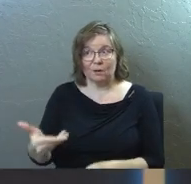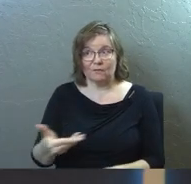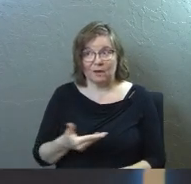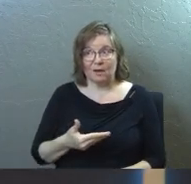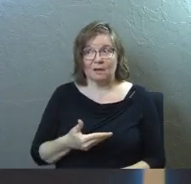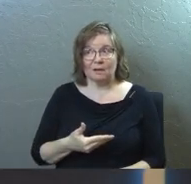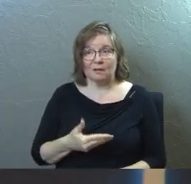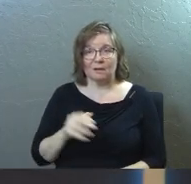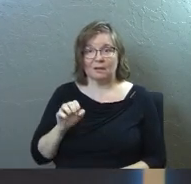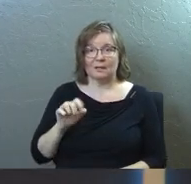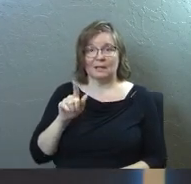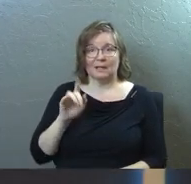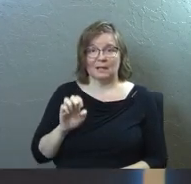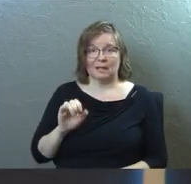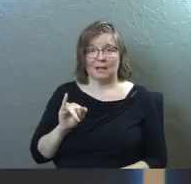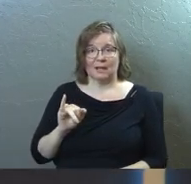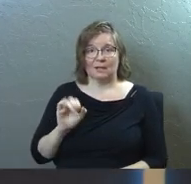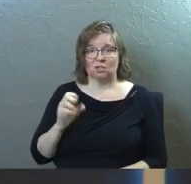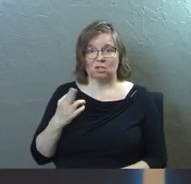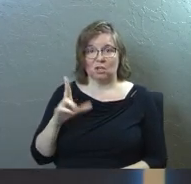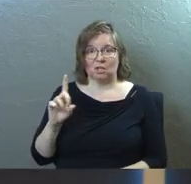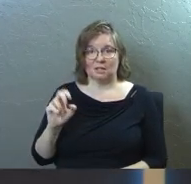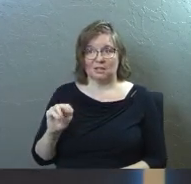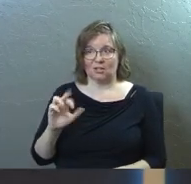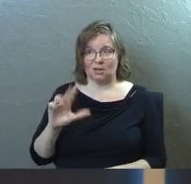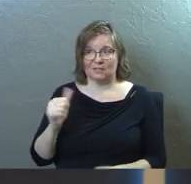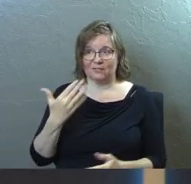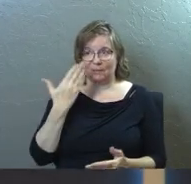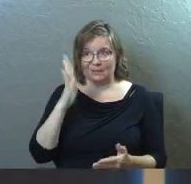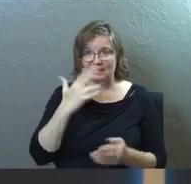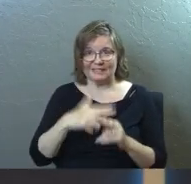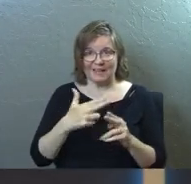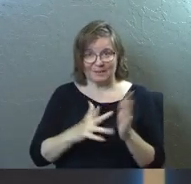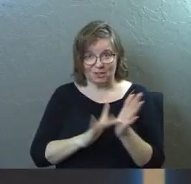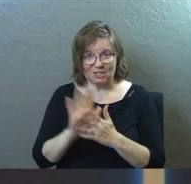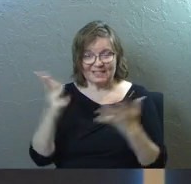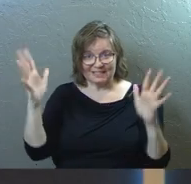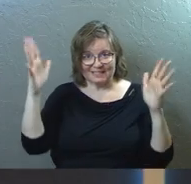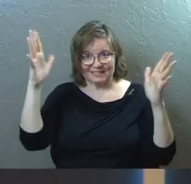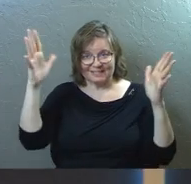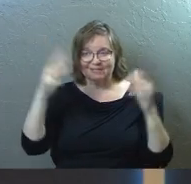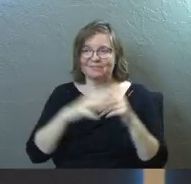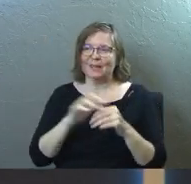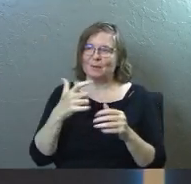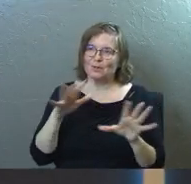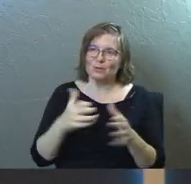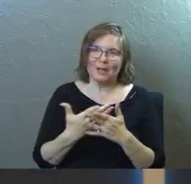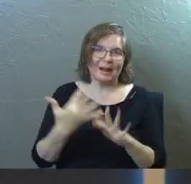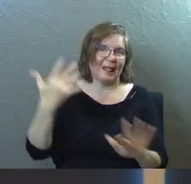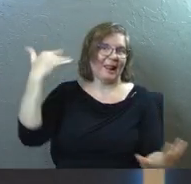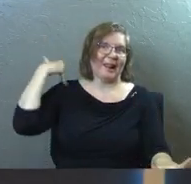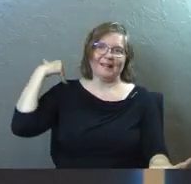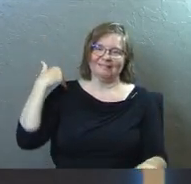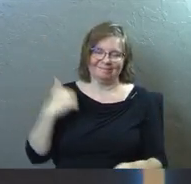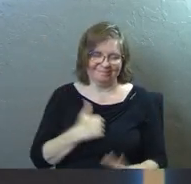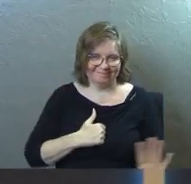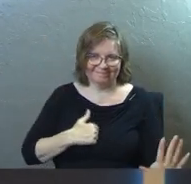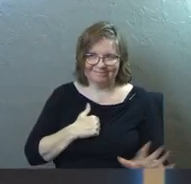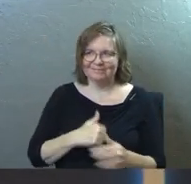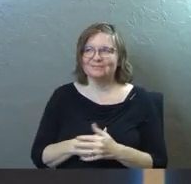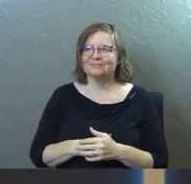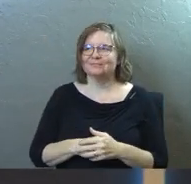invite Eli and Sheridan Garcia, the pastors of the church who are here from his name in Jesus? I was supposed to do this way earlier.